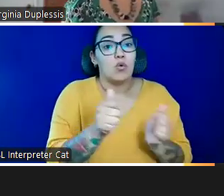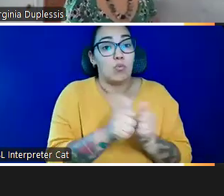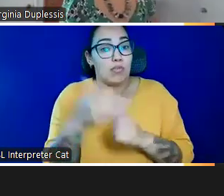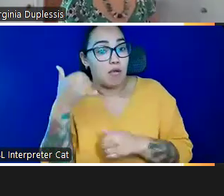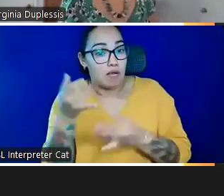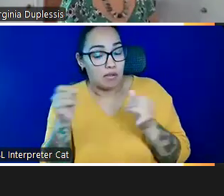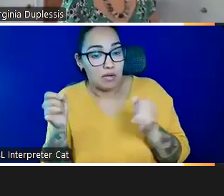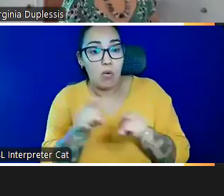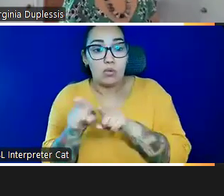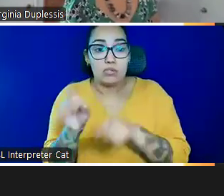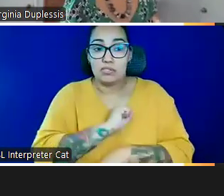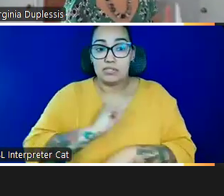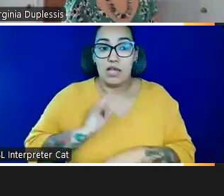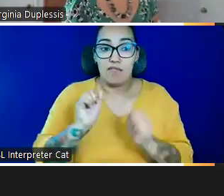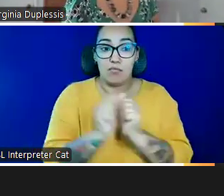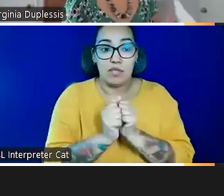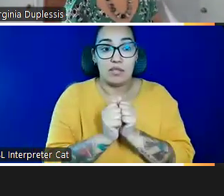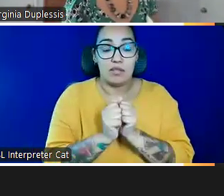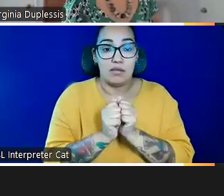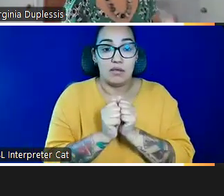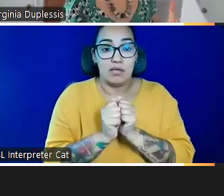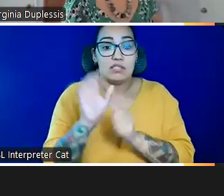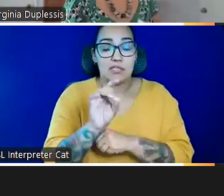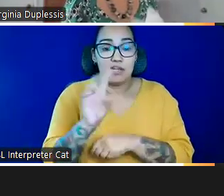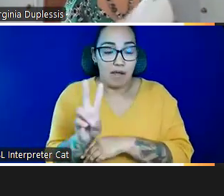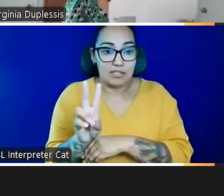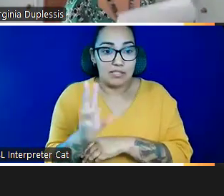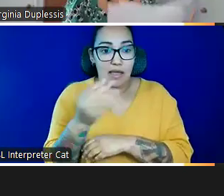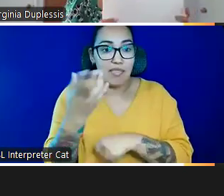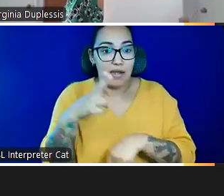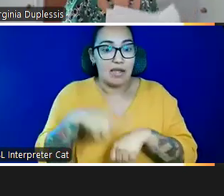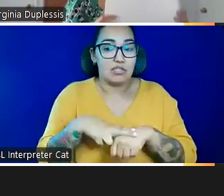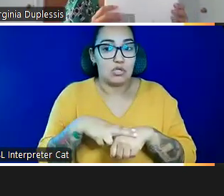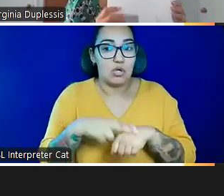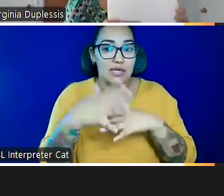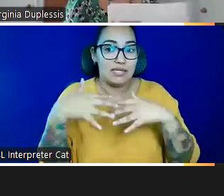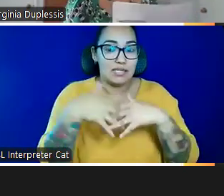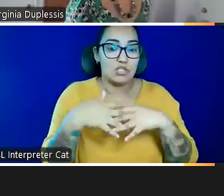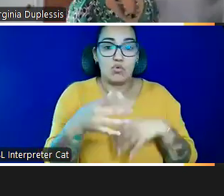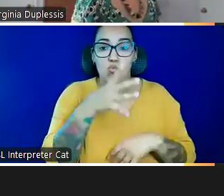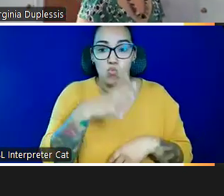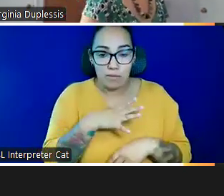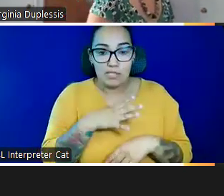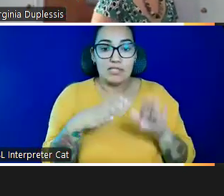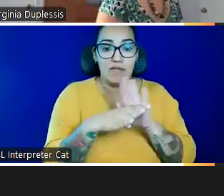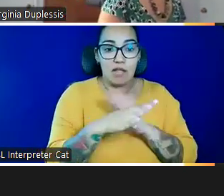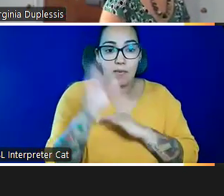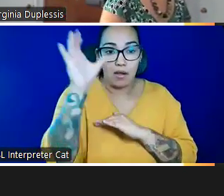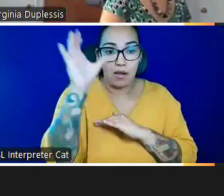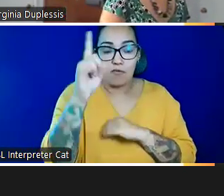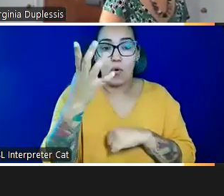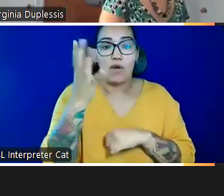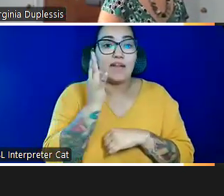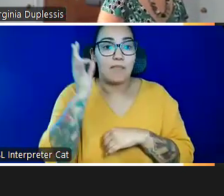National Domestic Violence Hotline and the National Indigenous Women's Resource Center developed a program concept for the Native